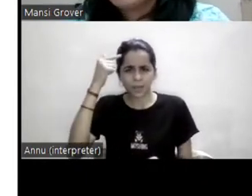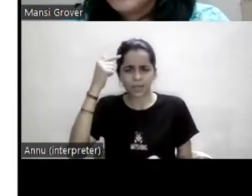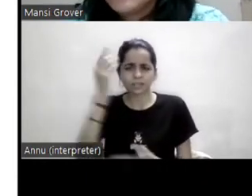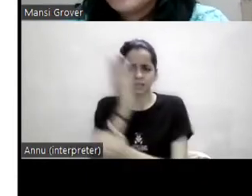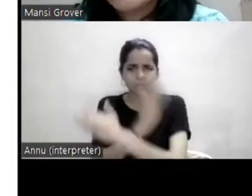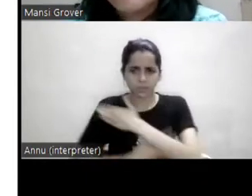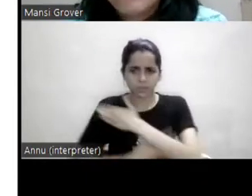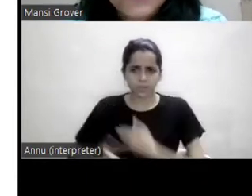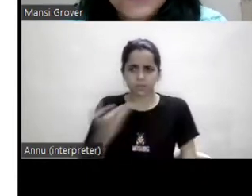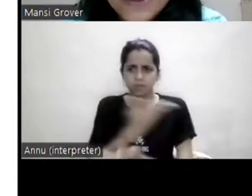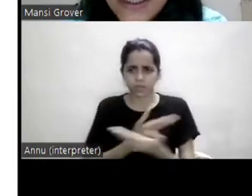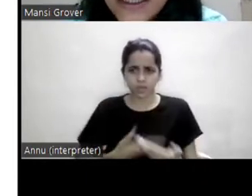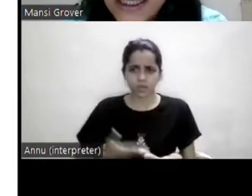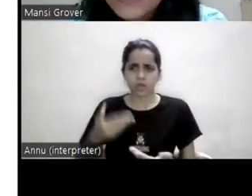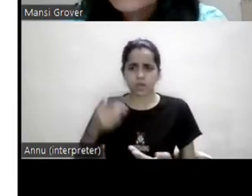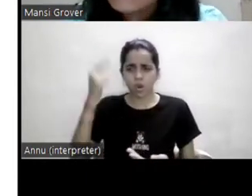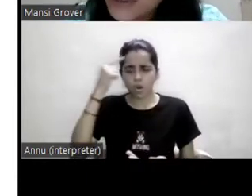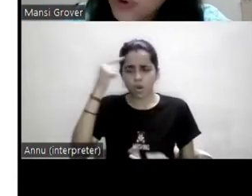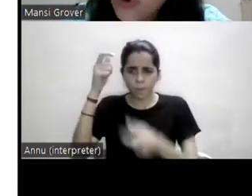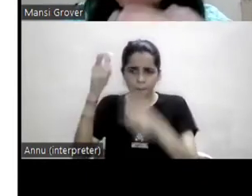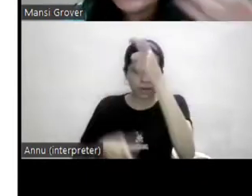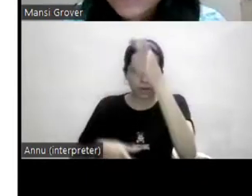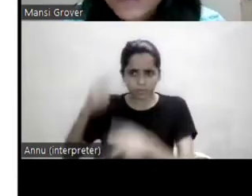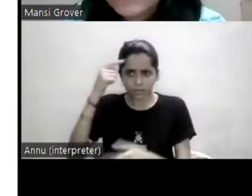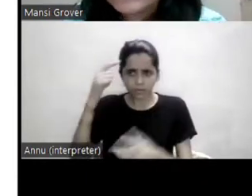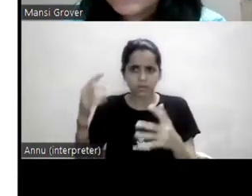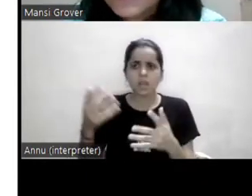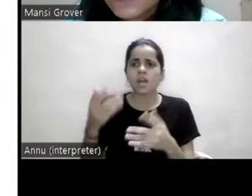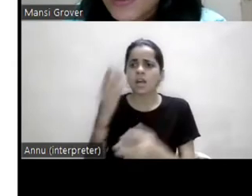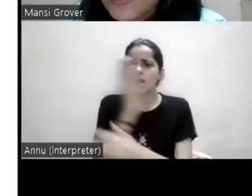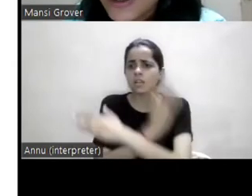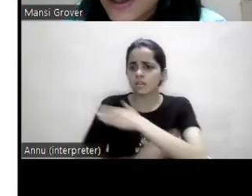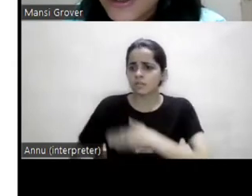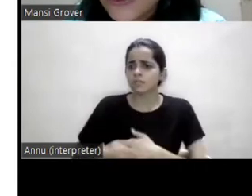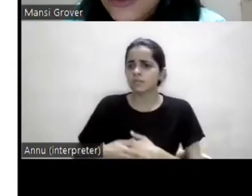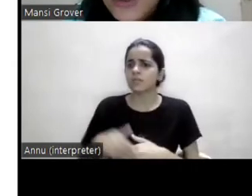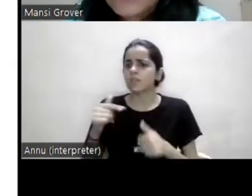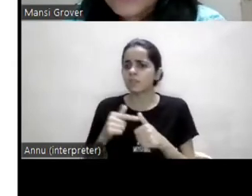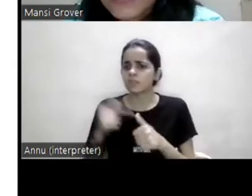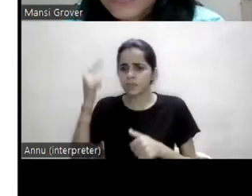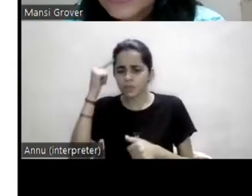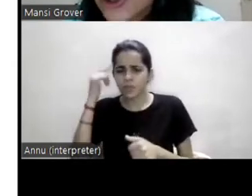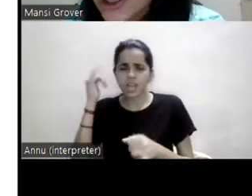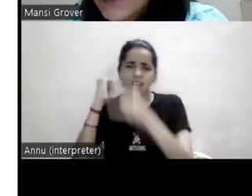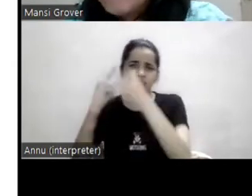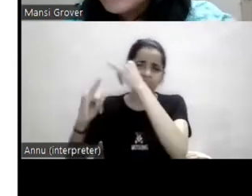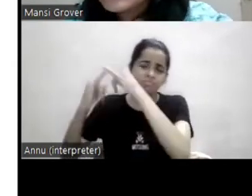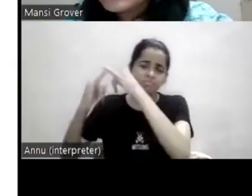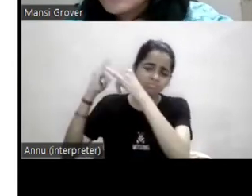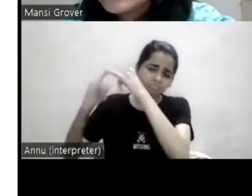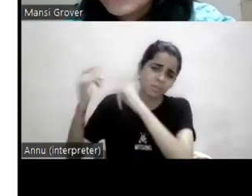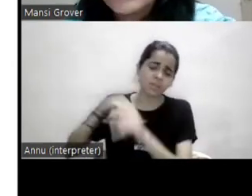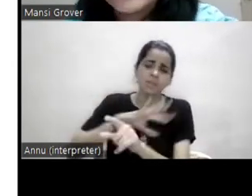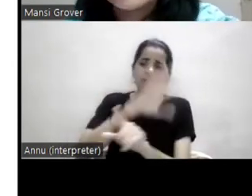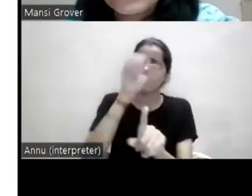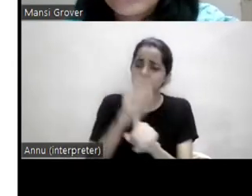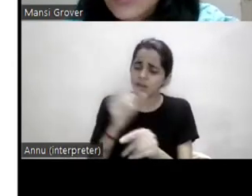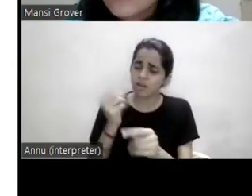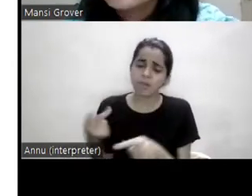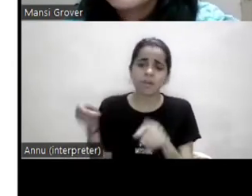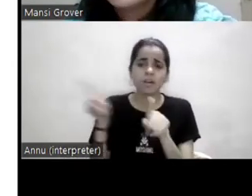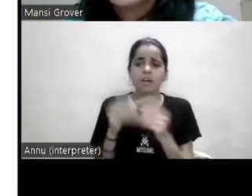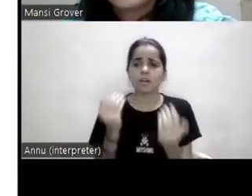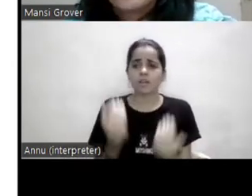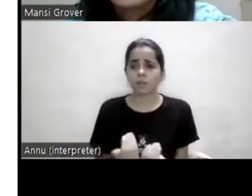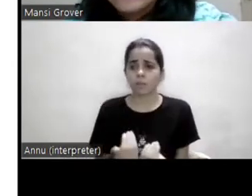about people having mental disability, it always existed in our history and in our culture, but this was the earliest